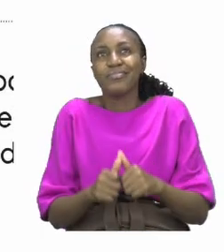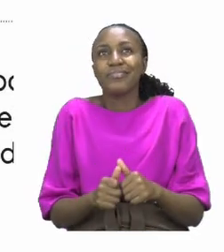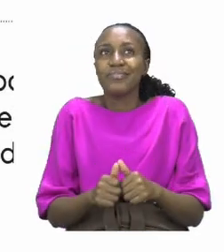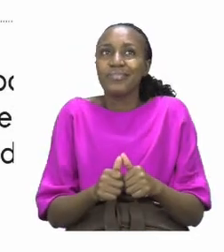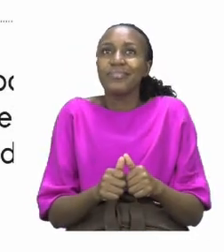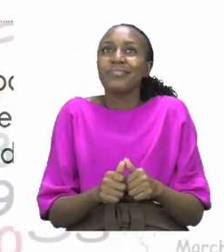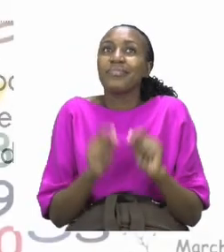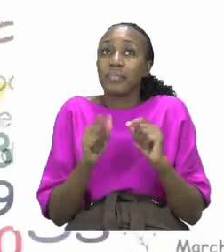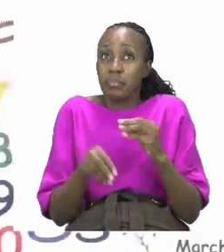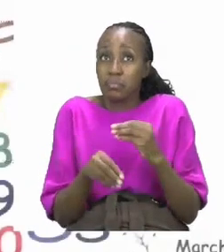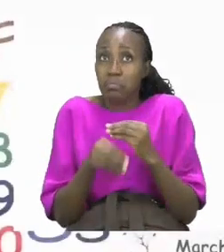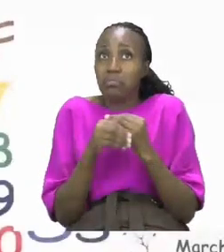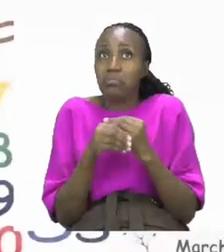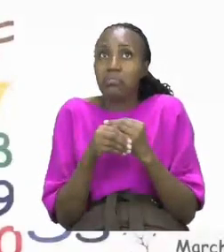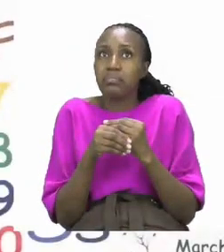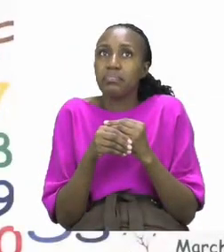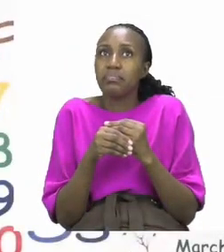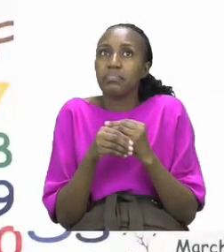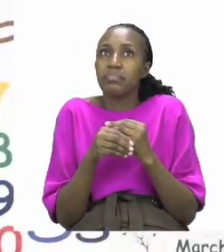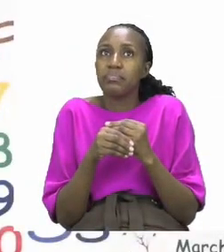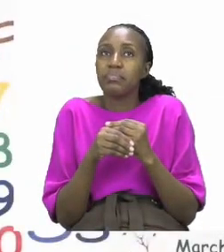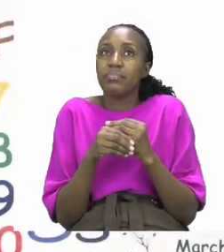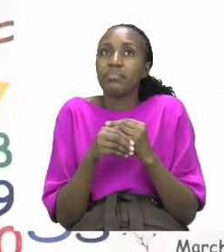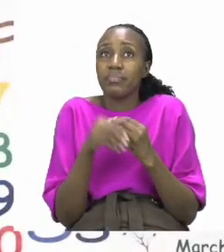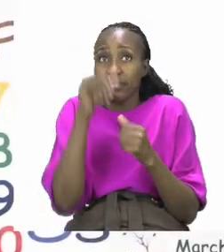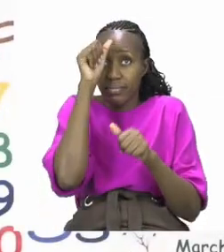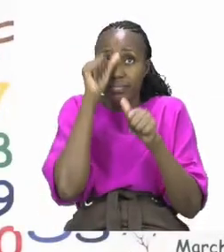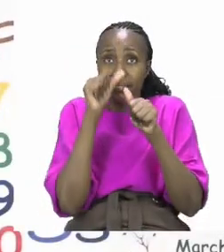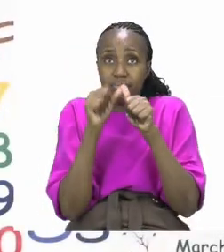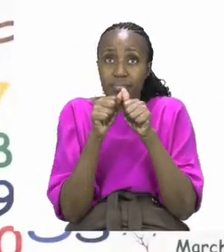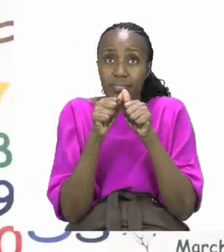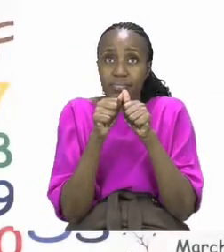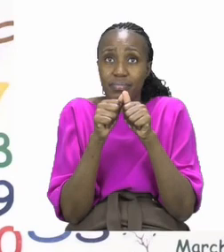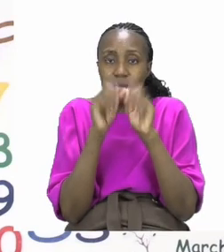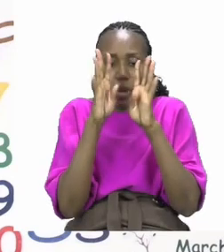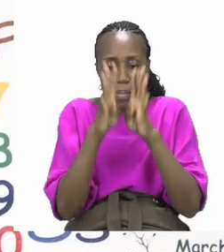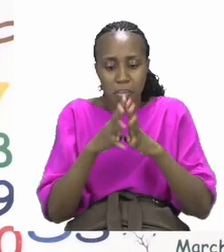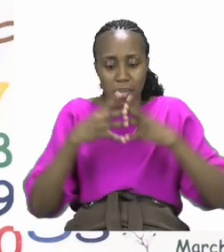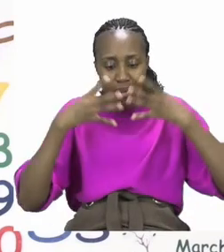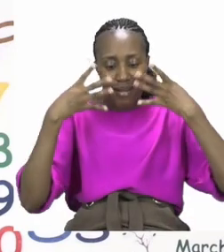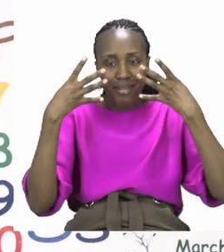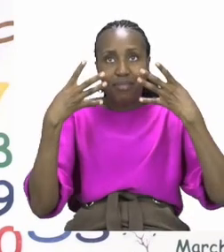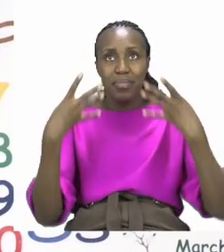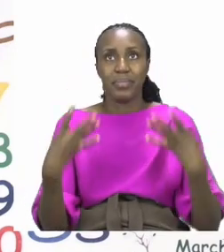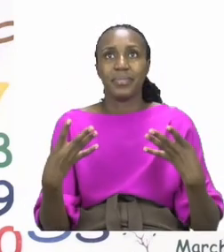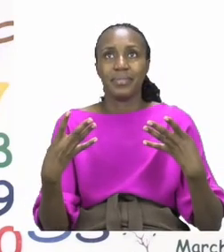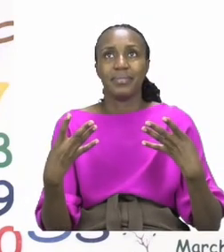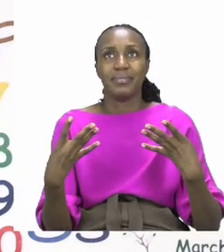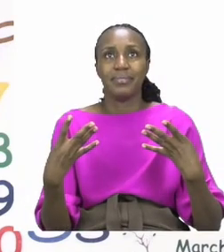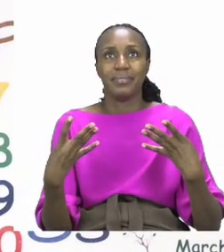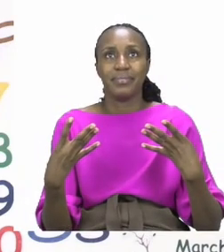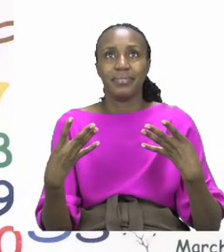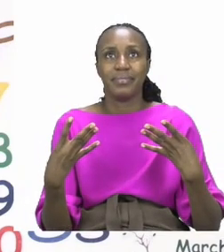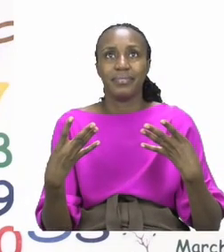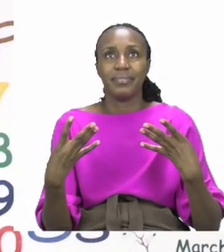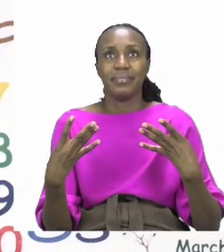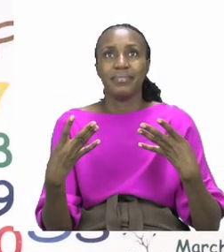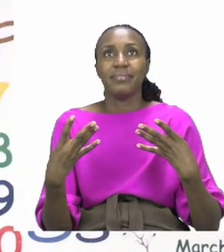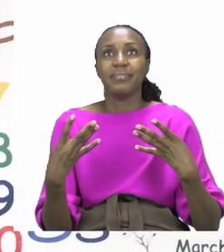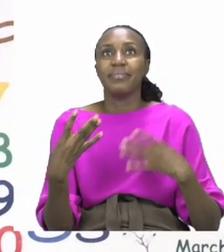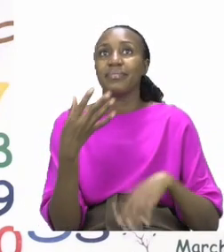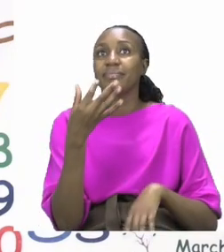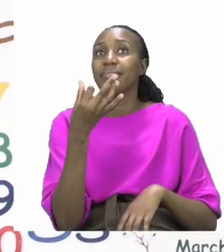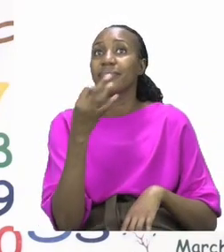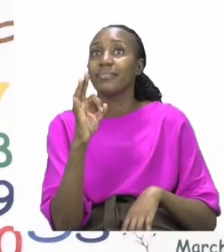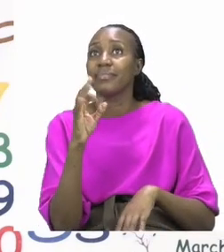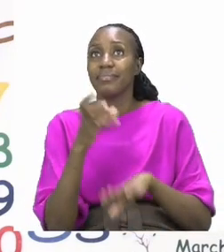add. Now remember, we have 8 newspapers and 9